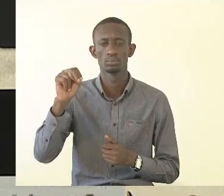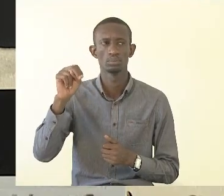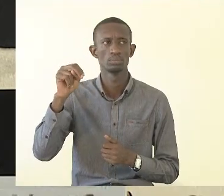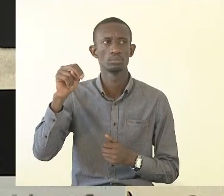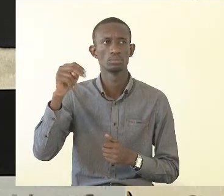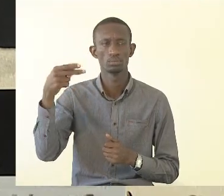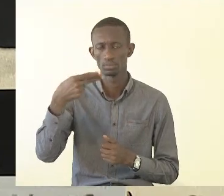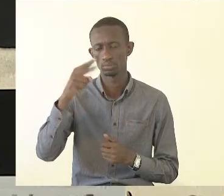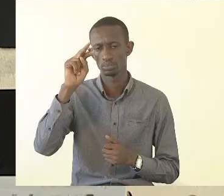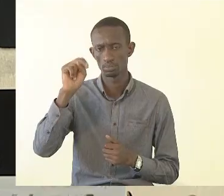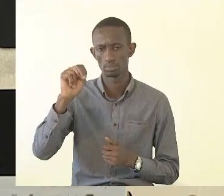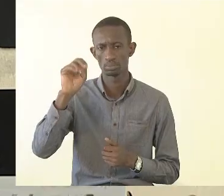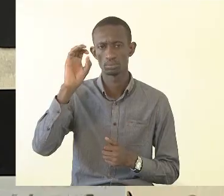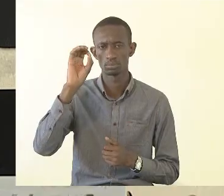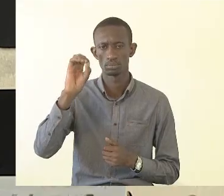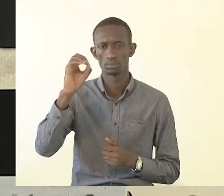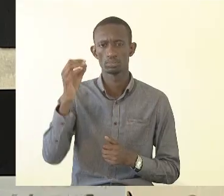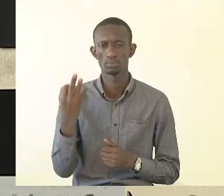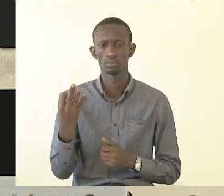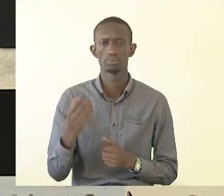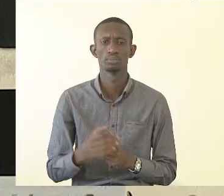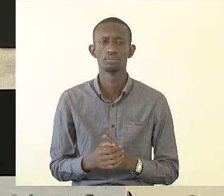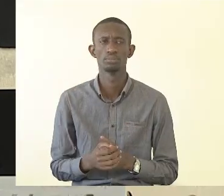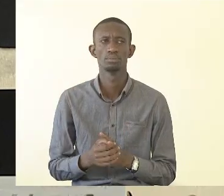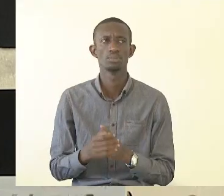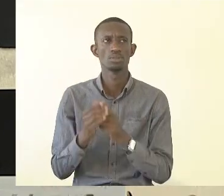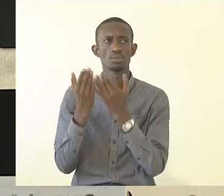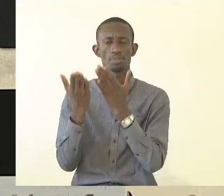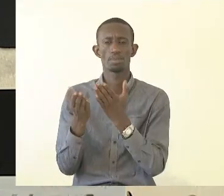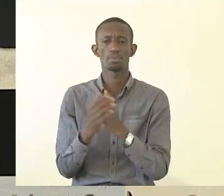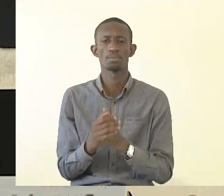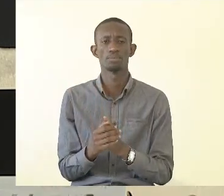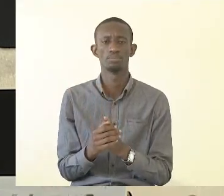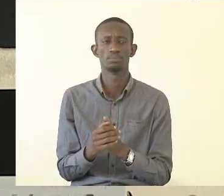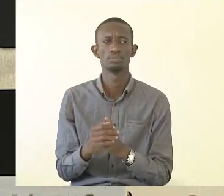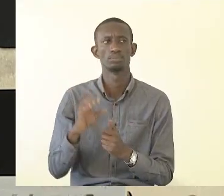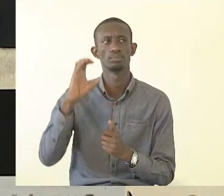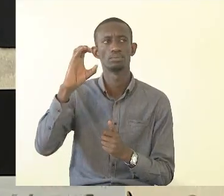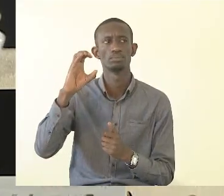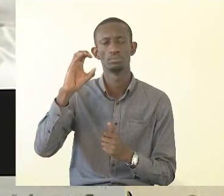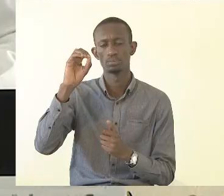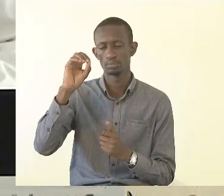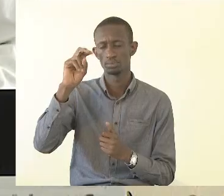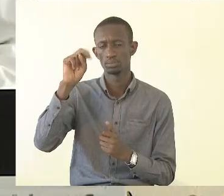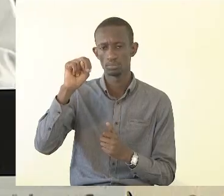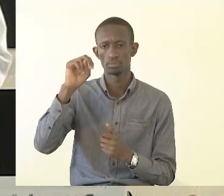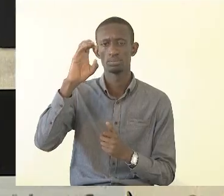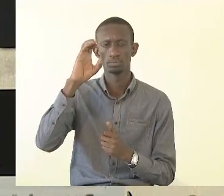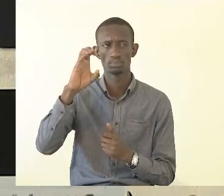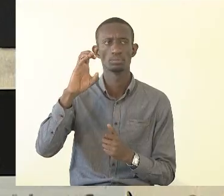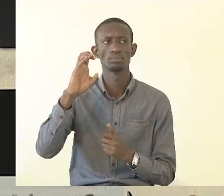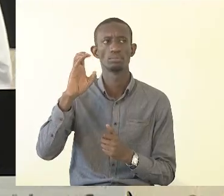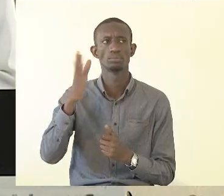in presence of concentrated sulfuric acid. So this one is acting as